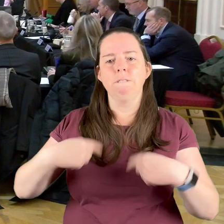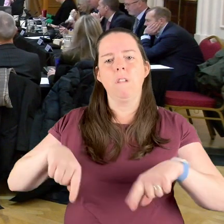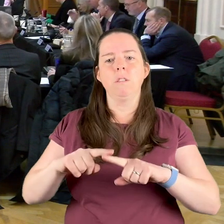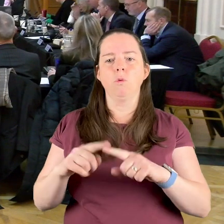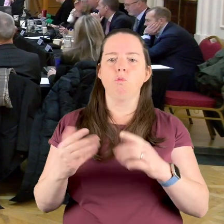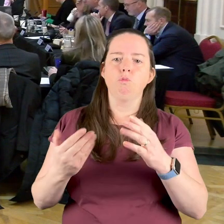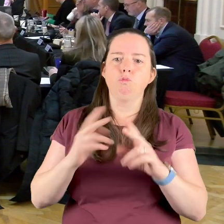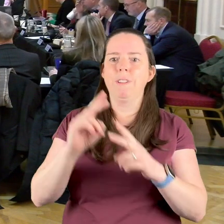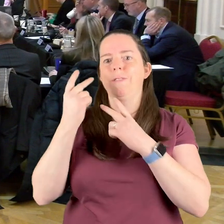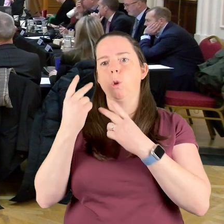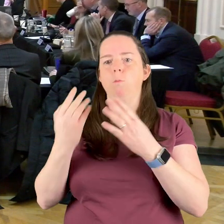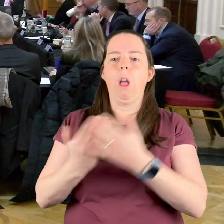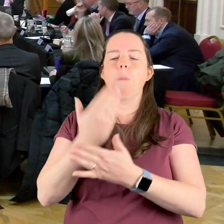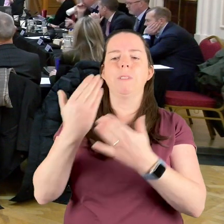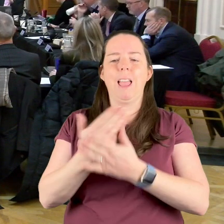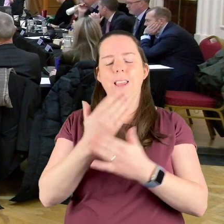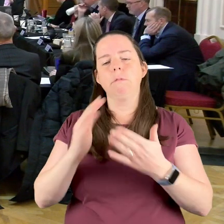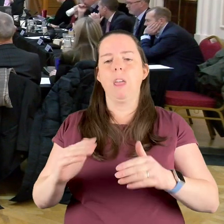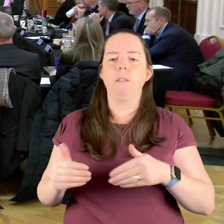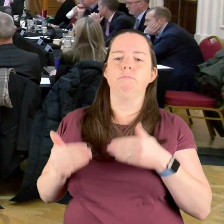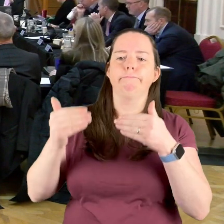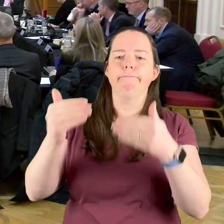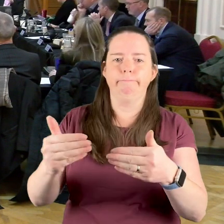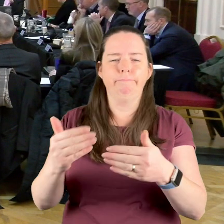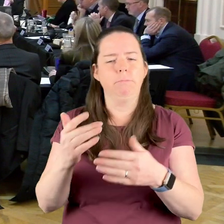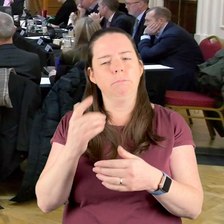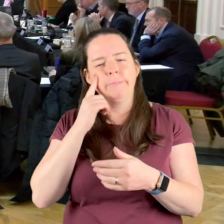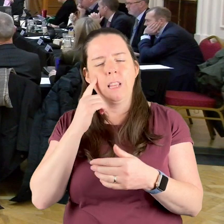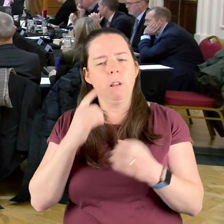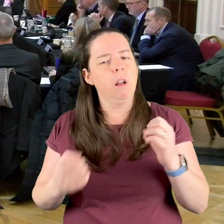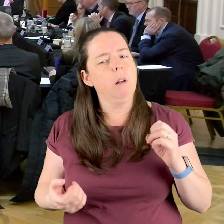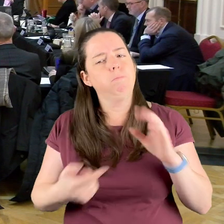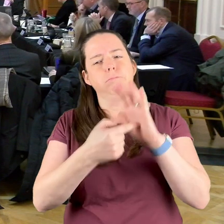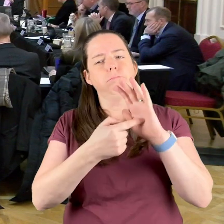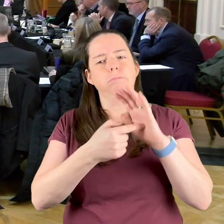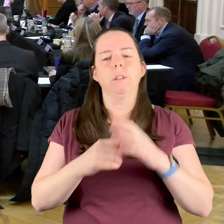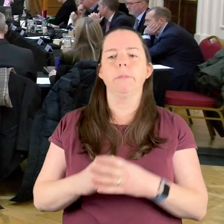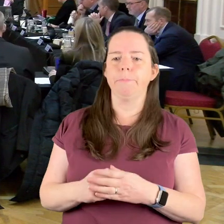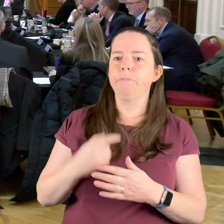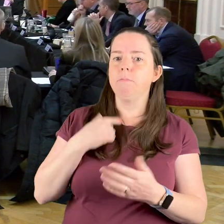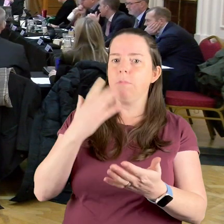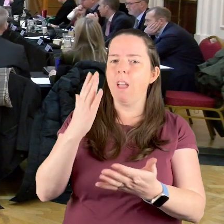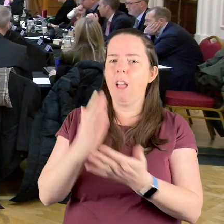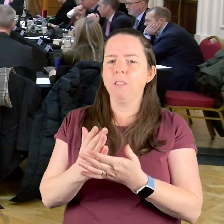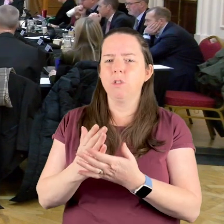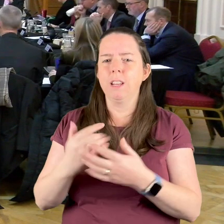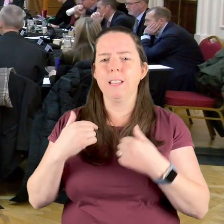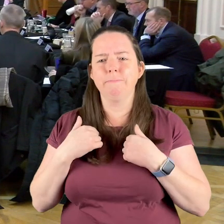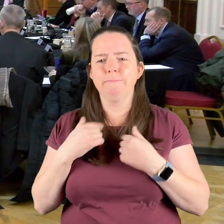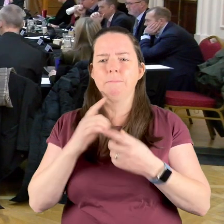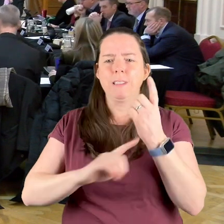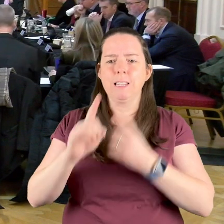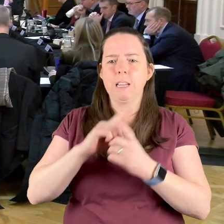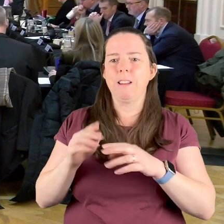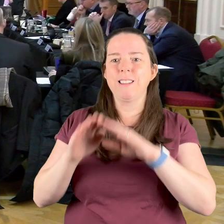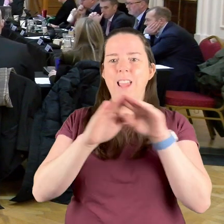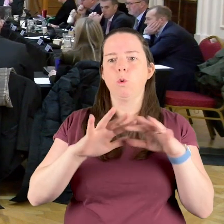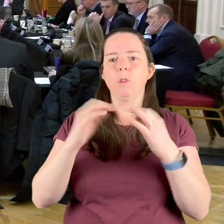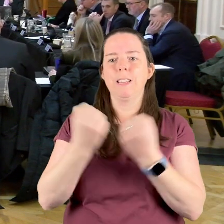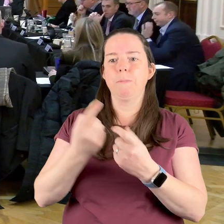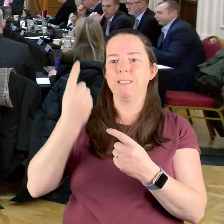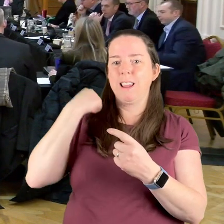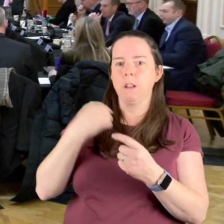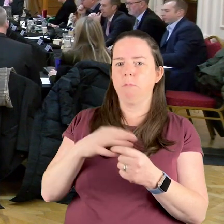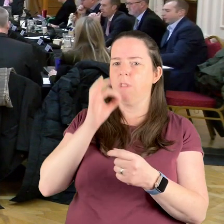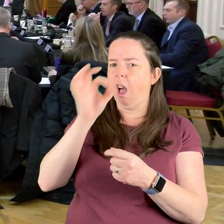for us to review, update, amend as we go forward. I think that's really important. I was actually in a meeting with the national team